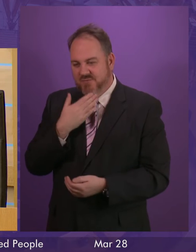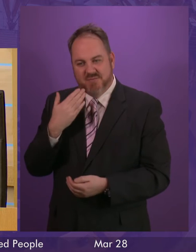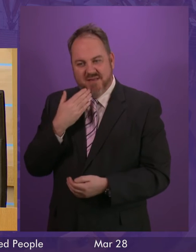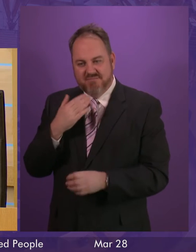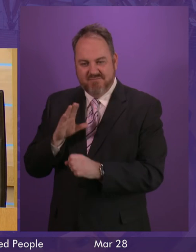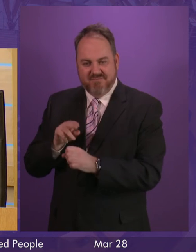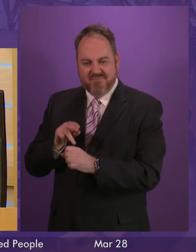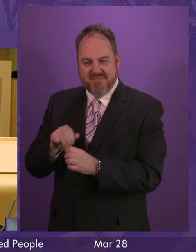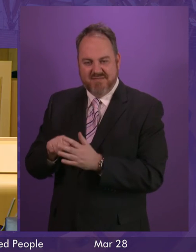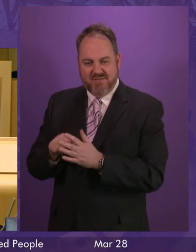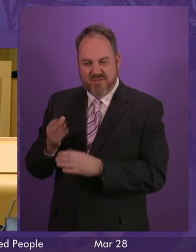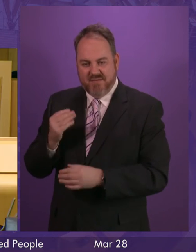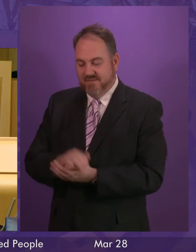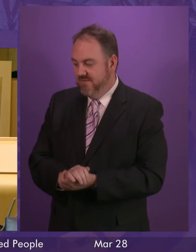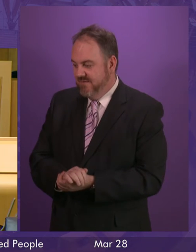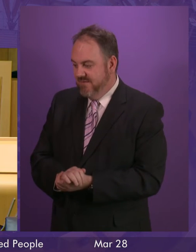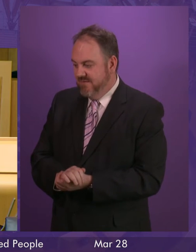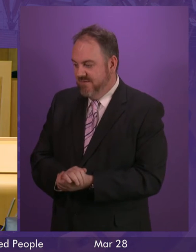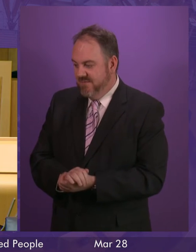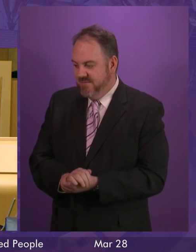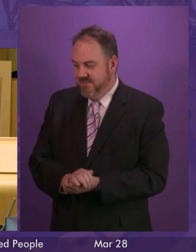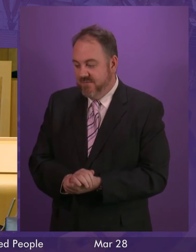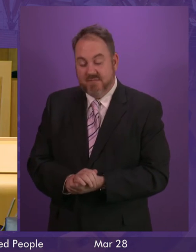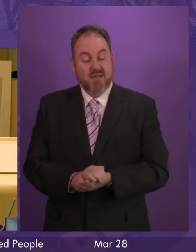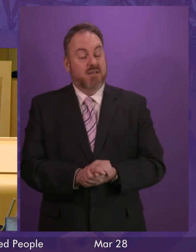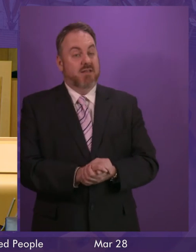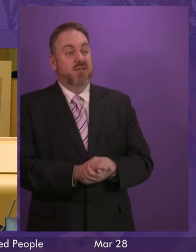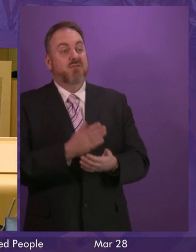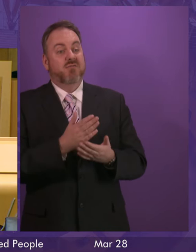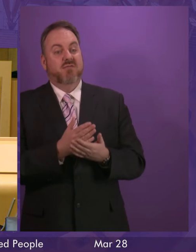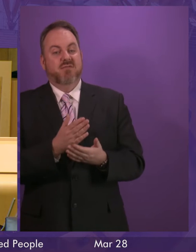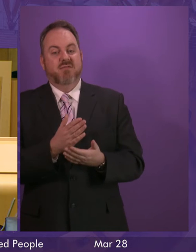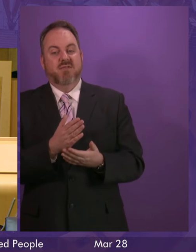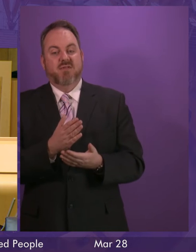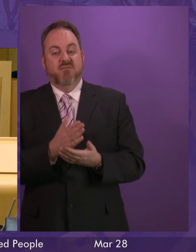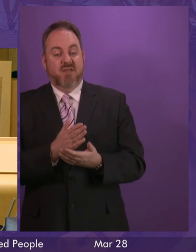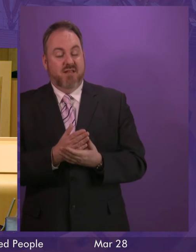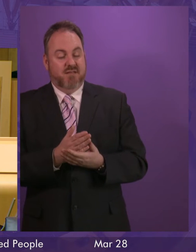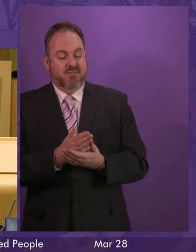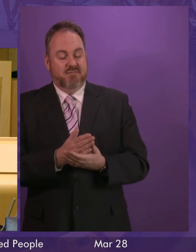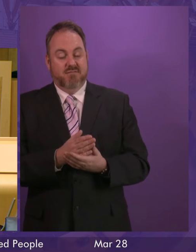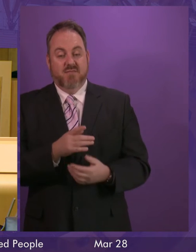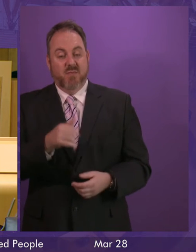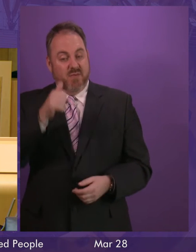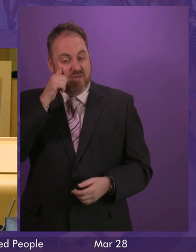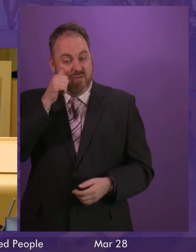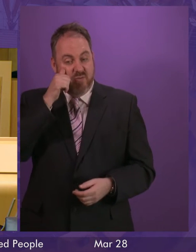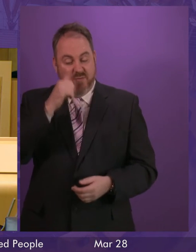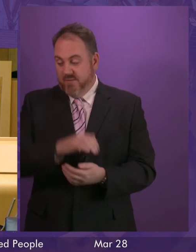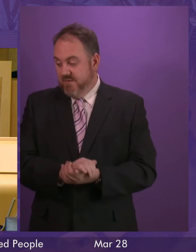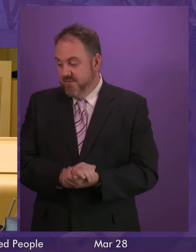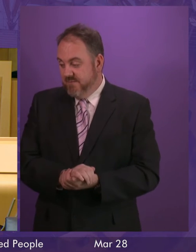Andy Whiteman, please. Yes, mean, 200 years is out of the picture. An ambition of a tenth of that is, of course, one reading